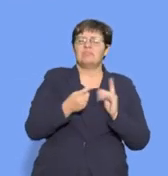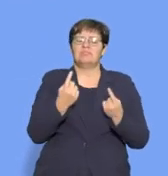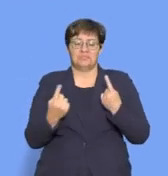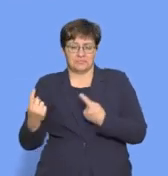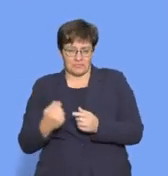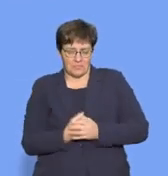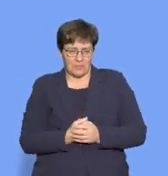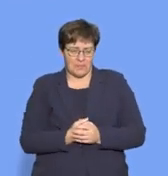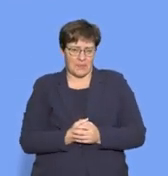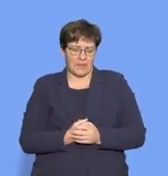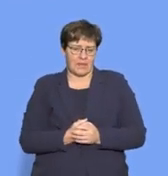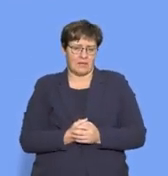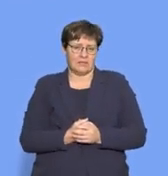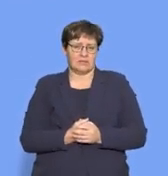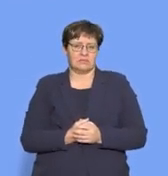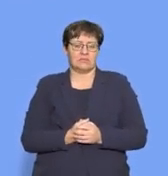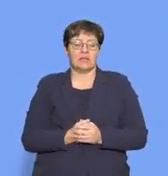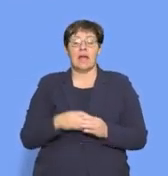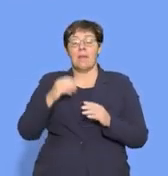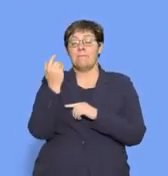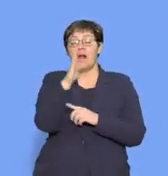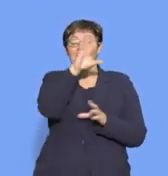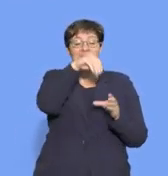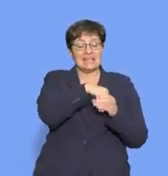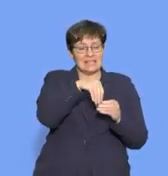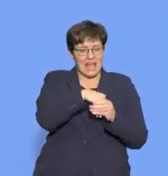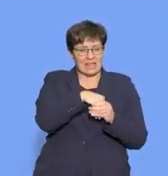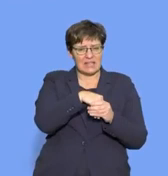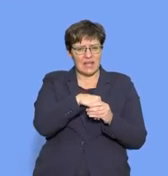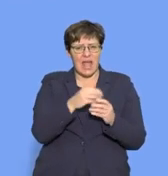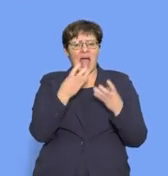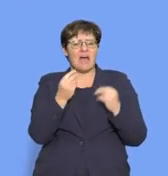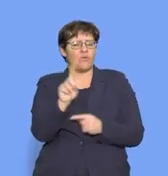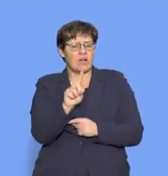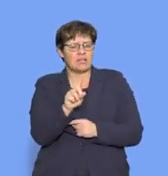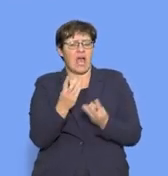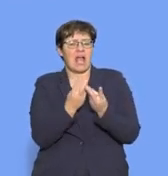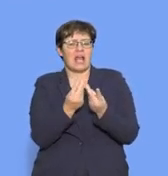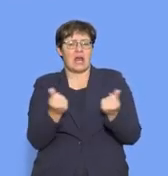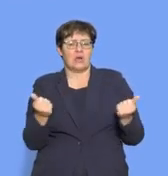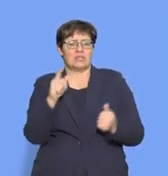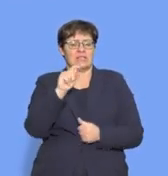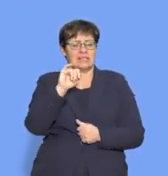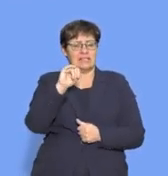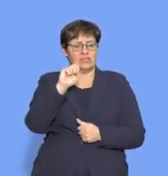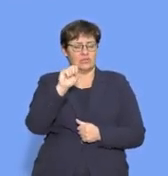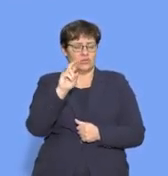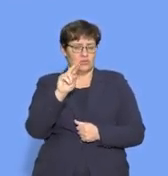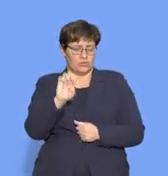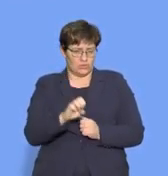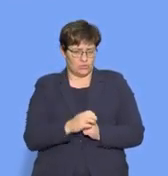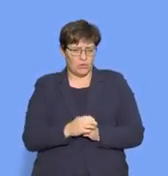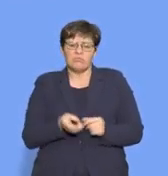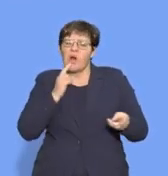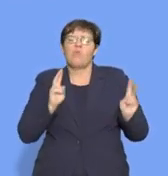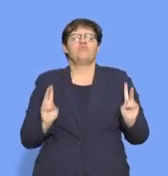Then, most of the inside of a plant is filled with something called ground tissue. And these